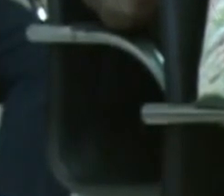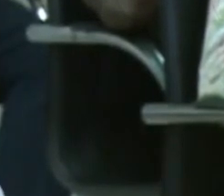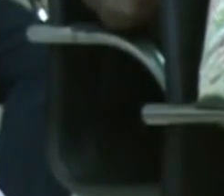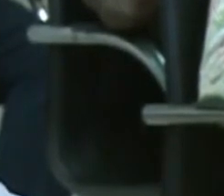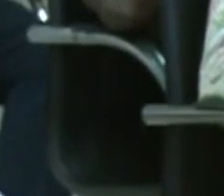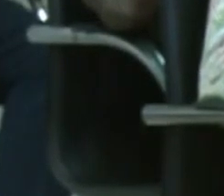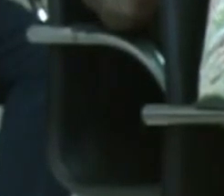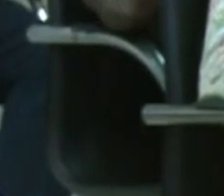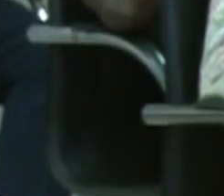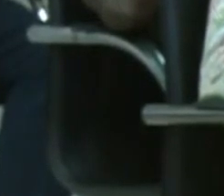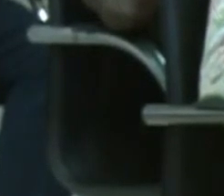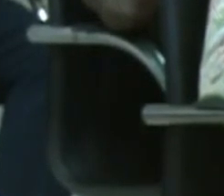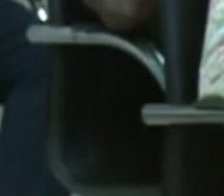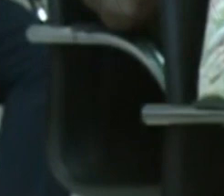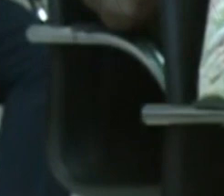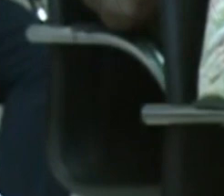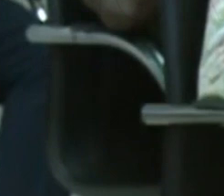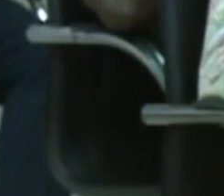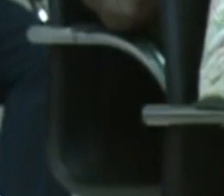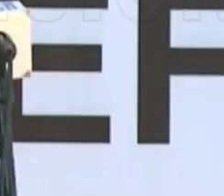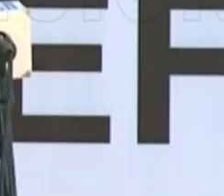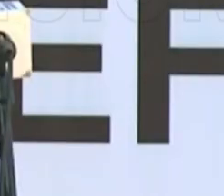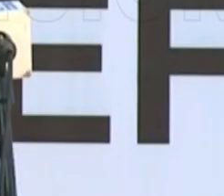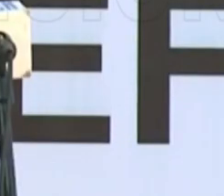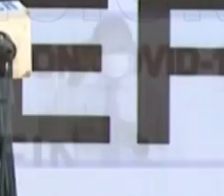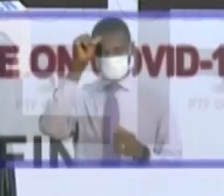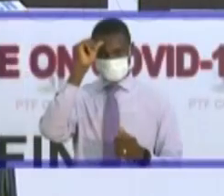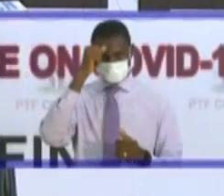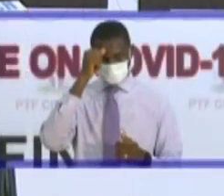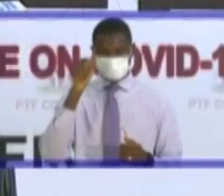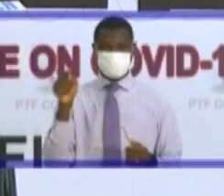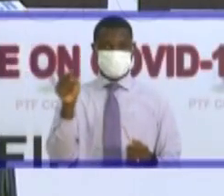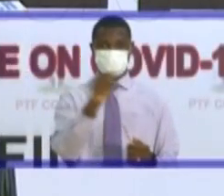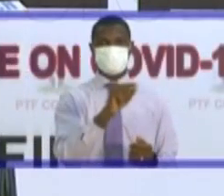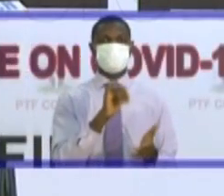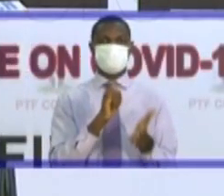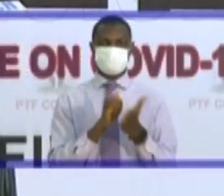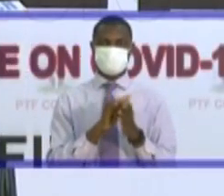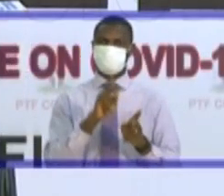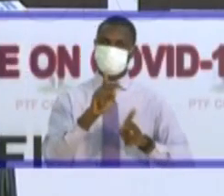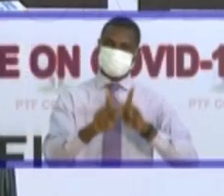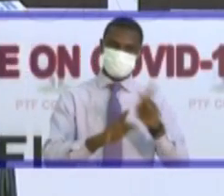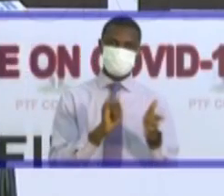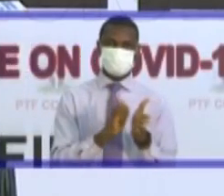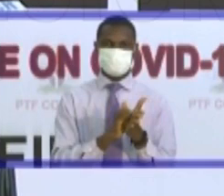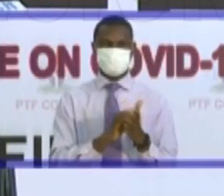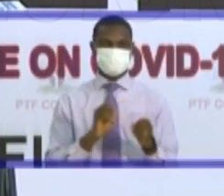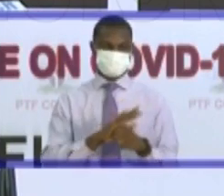Citizens are reminded that COVID-19 has a recovery rate of over